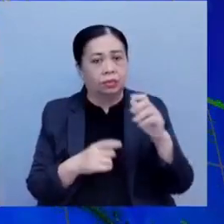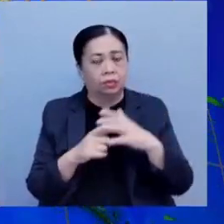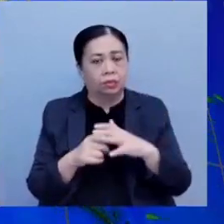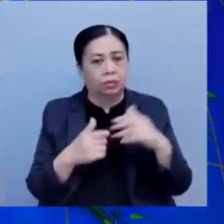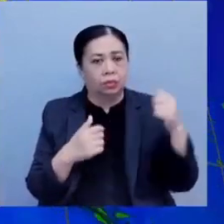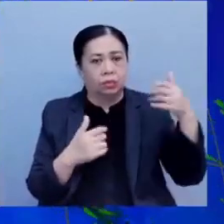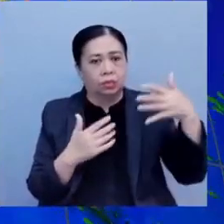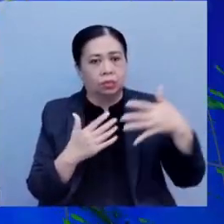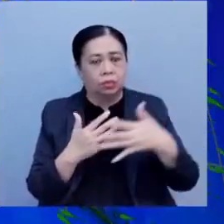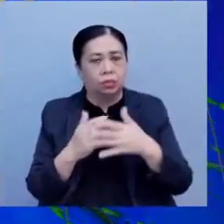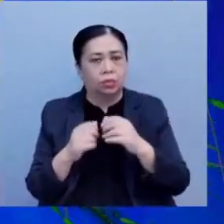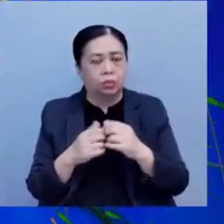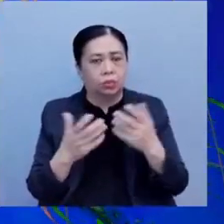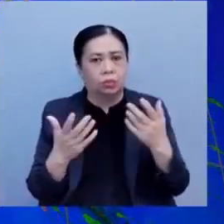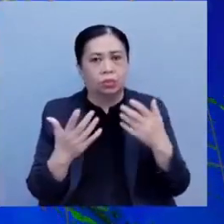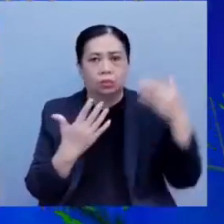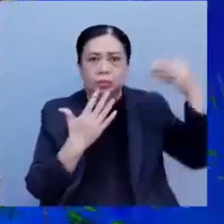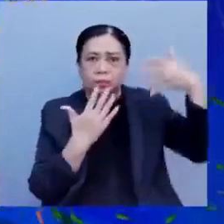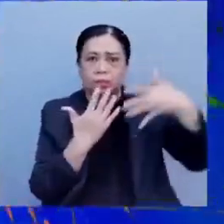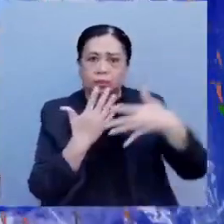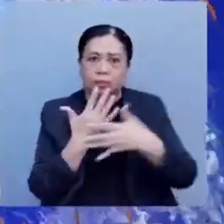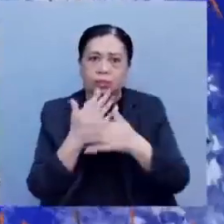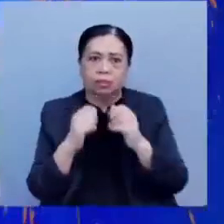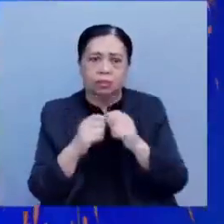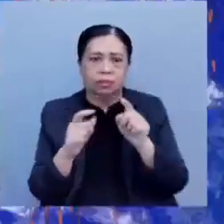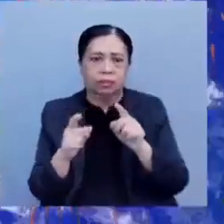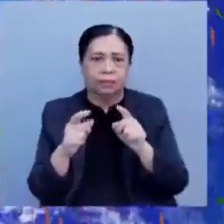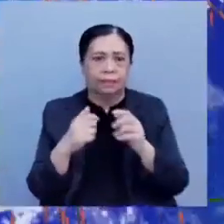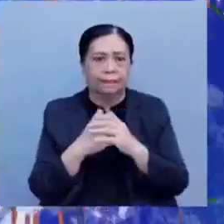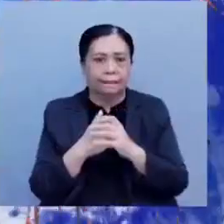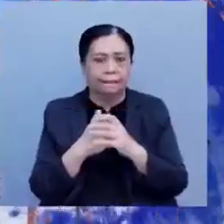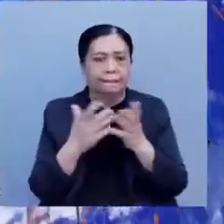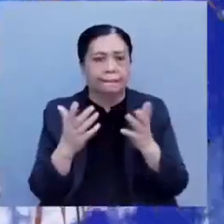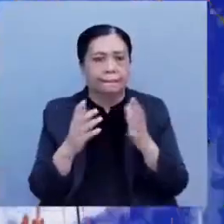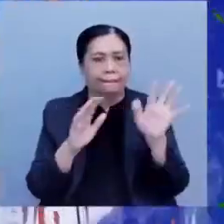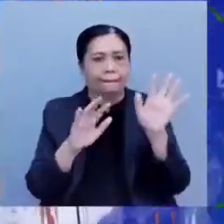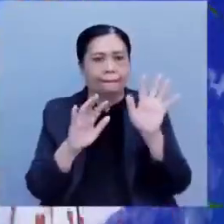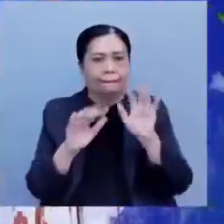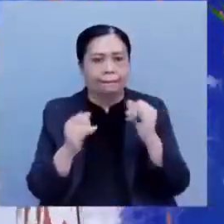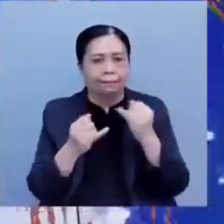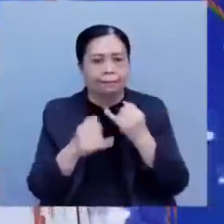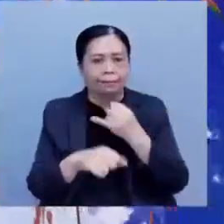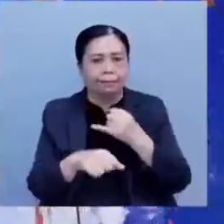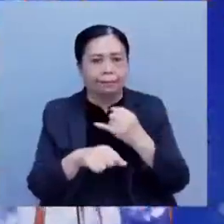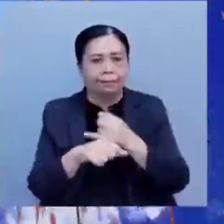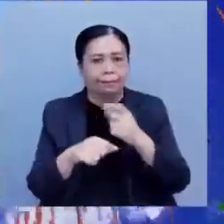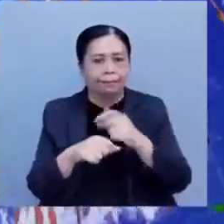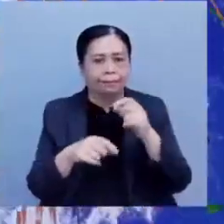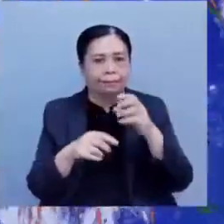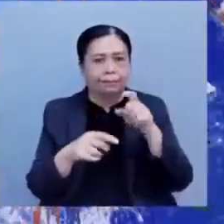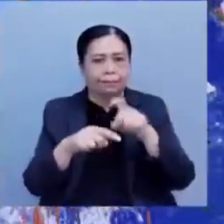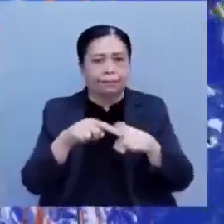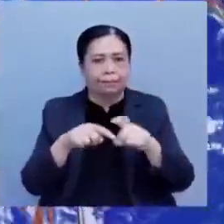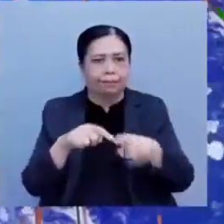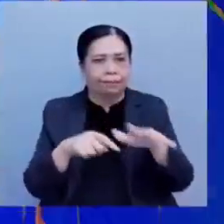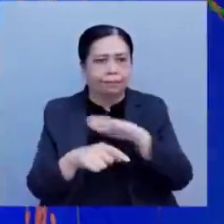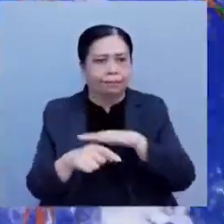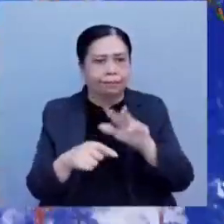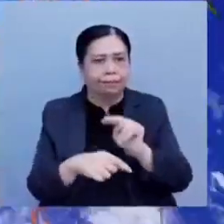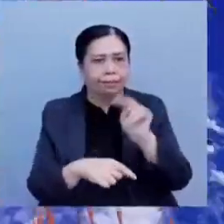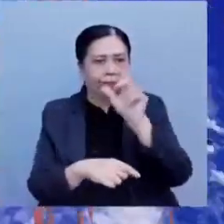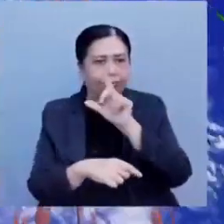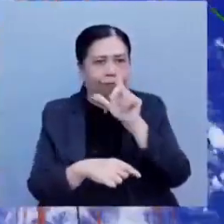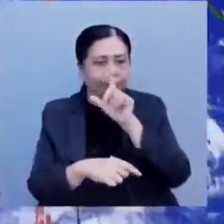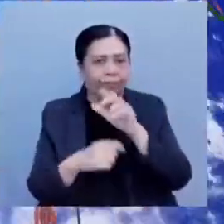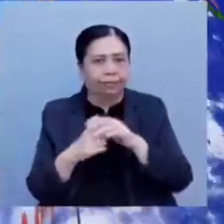over northern and central Luzon, and it's causing partly cloudy to cloudy skies with isolated light rains over the whole northern Luzon and